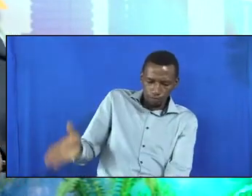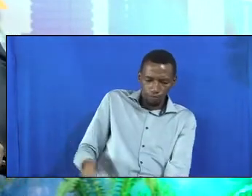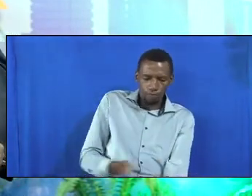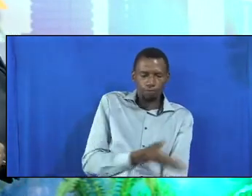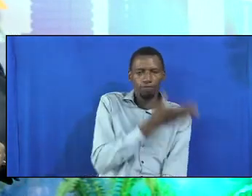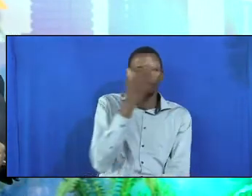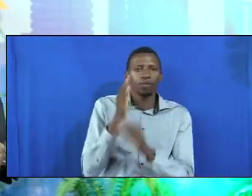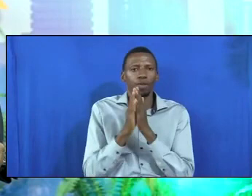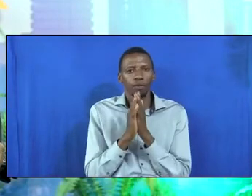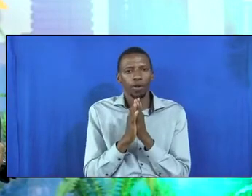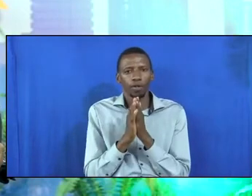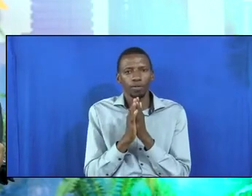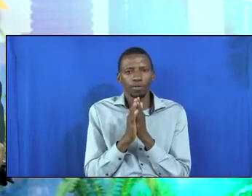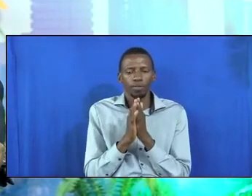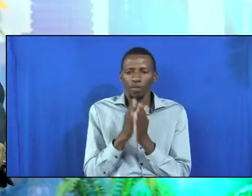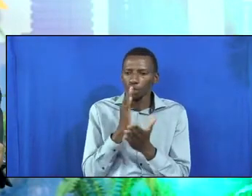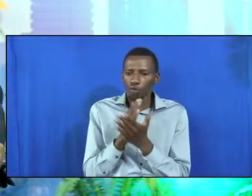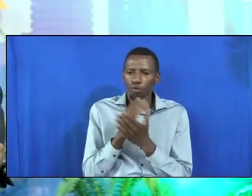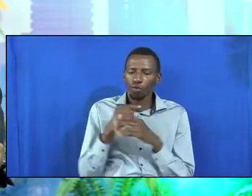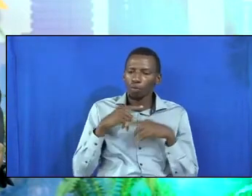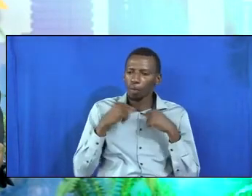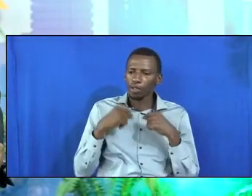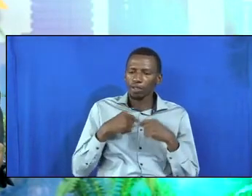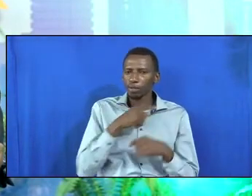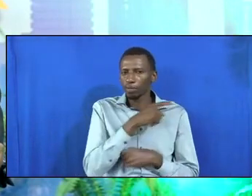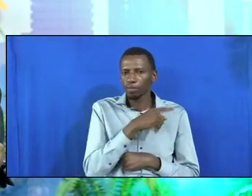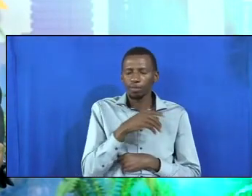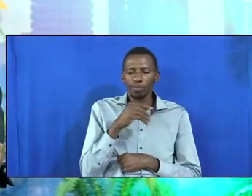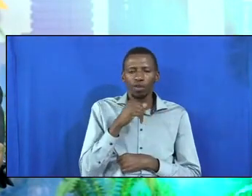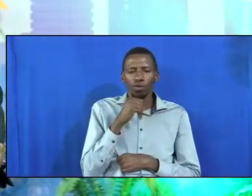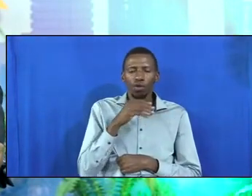I'm not often excited about night vigils